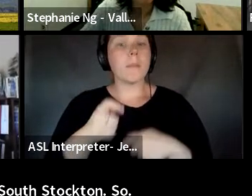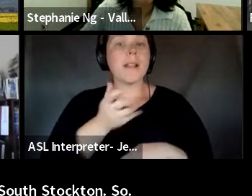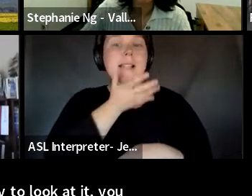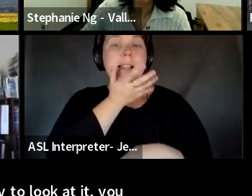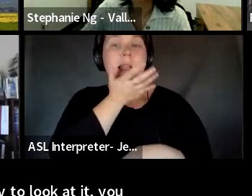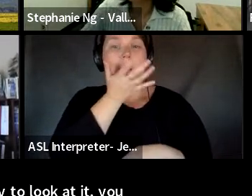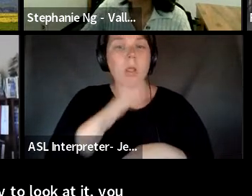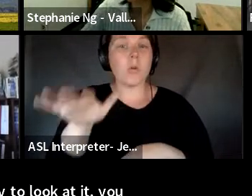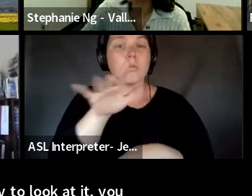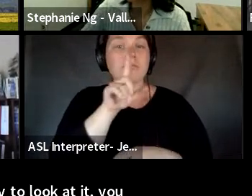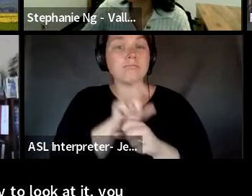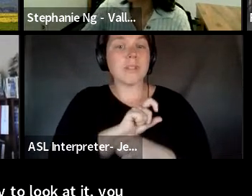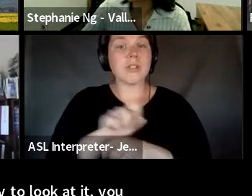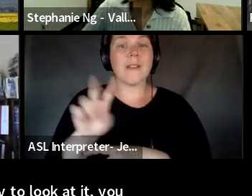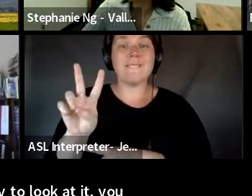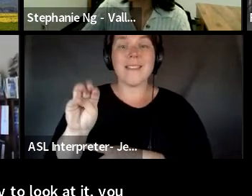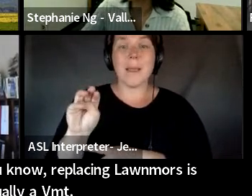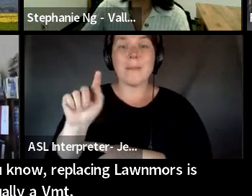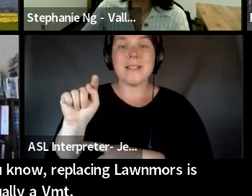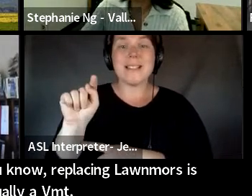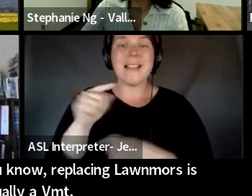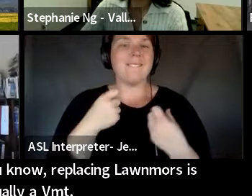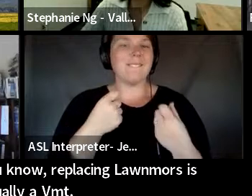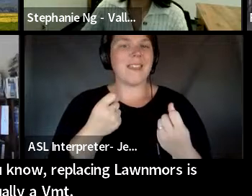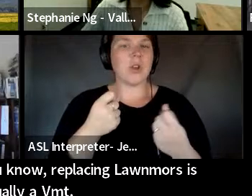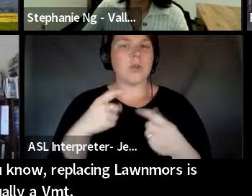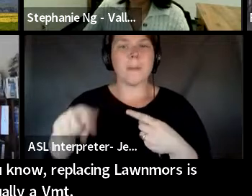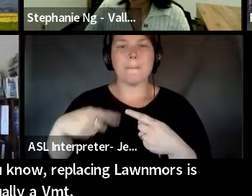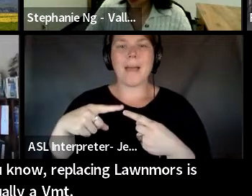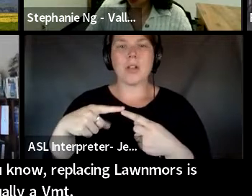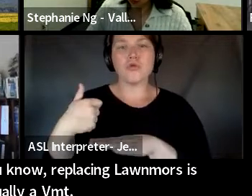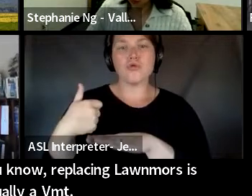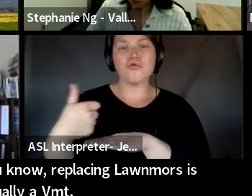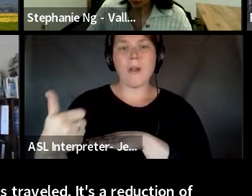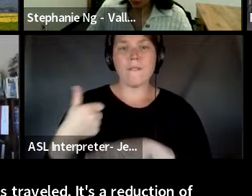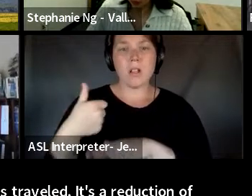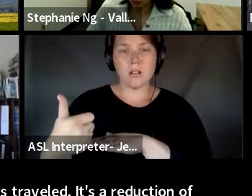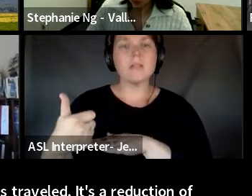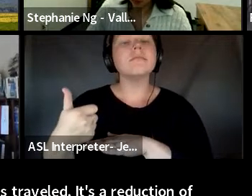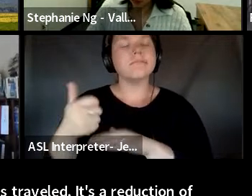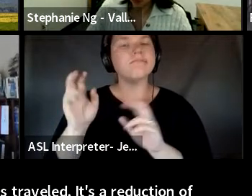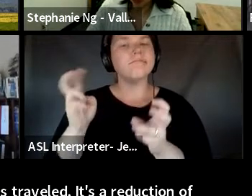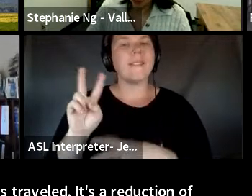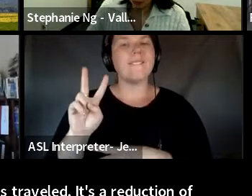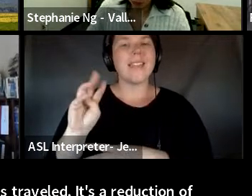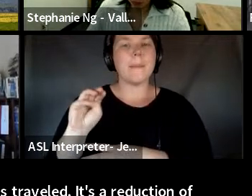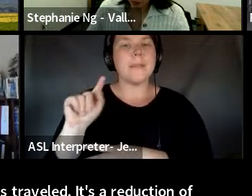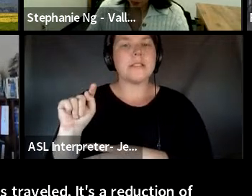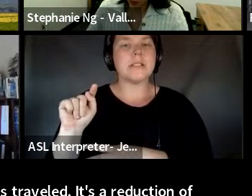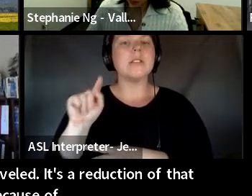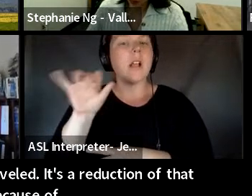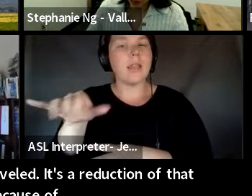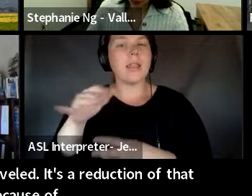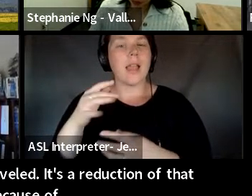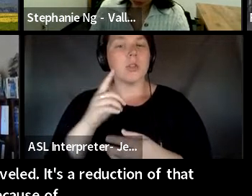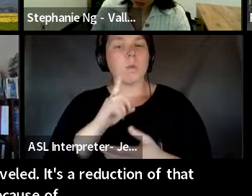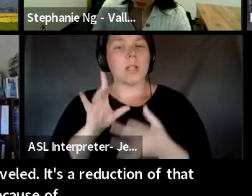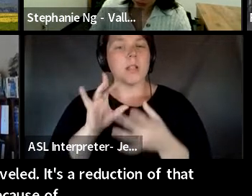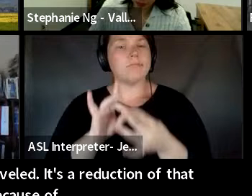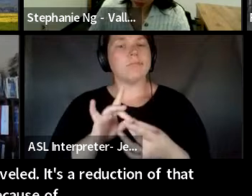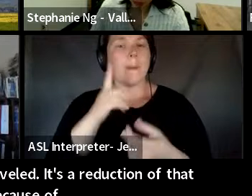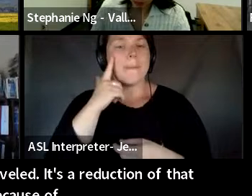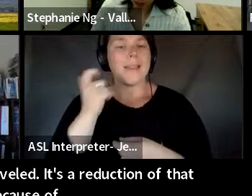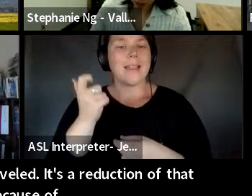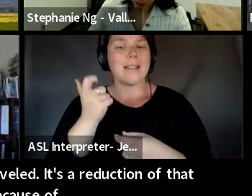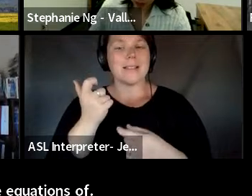a VMT, vehicle miles traveled. It's a reduction of that because of the equations of the